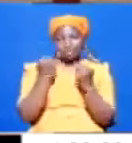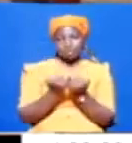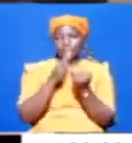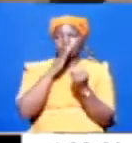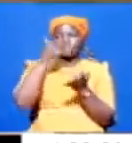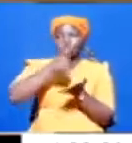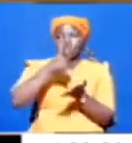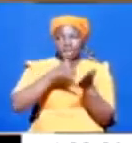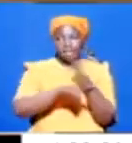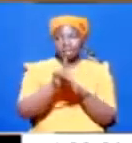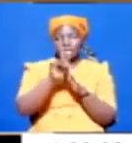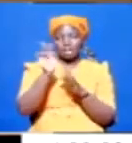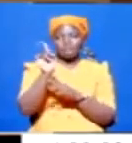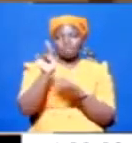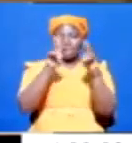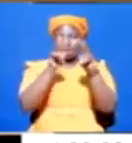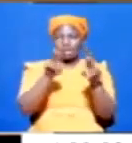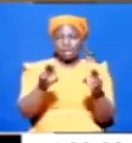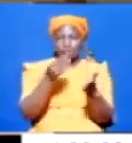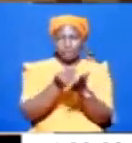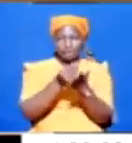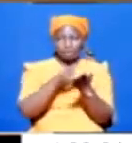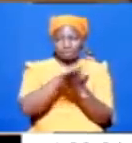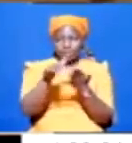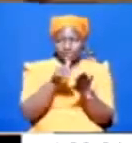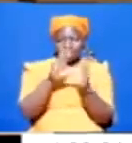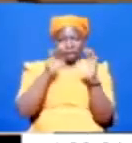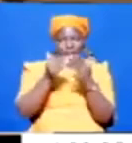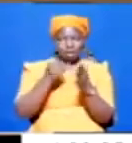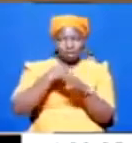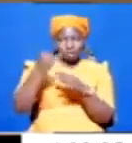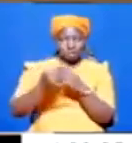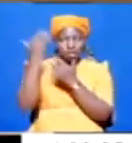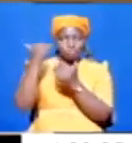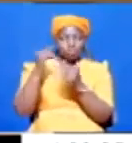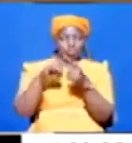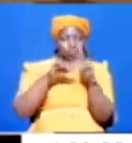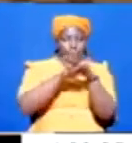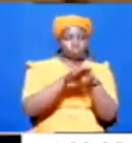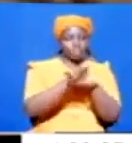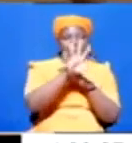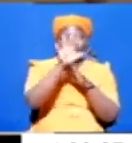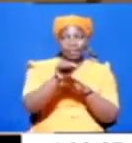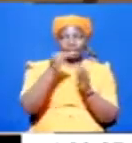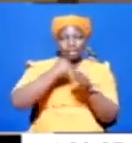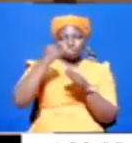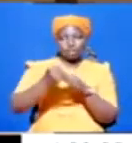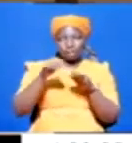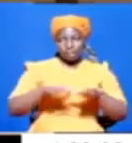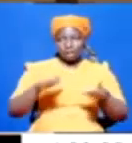International Financial Center. The global underwriter hopes to make inroads in the African insurance market from its Nairobi base.